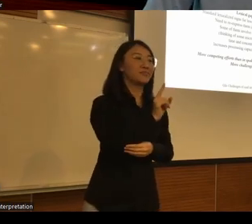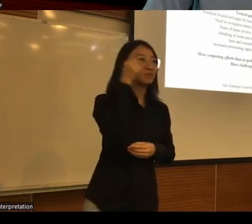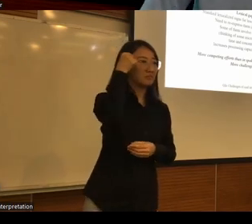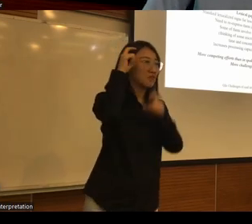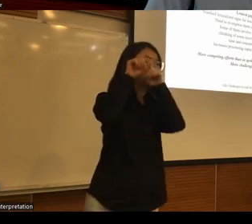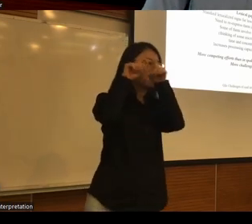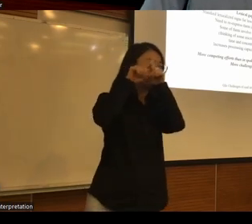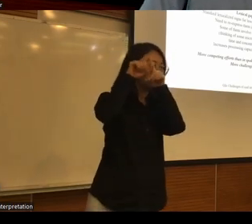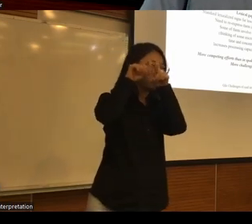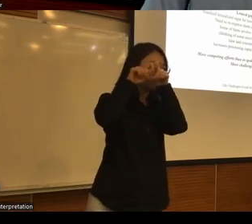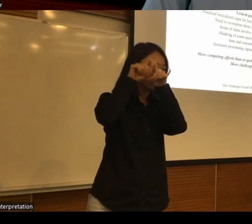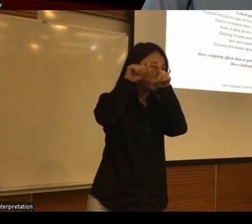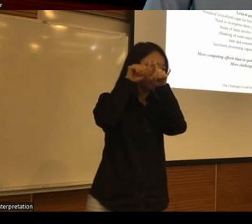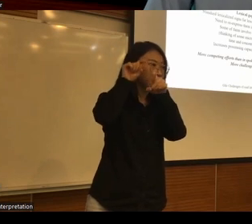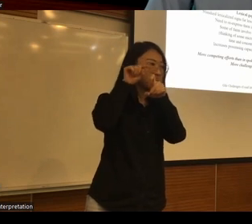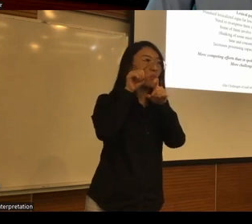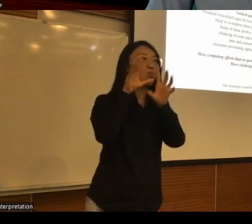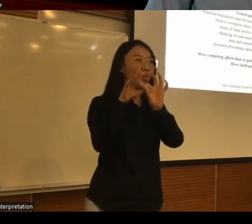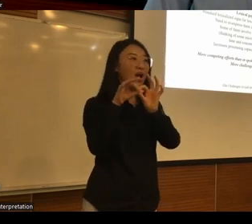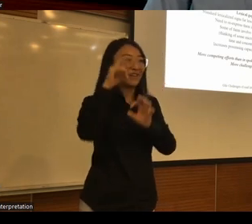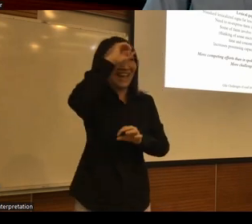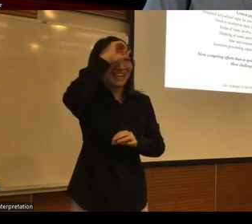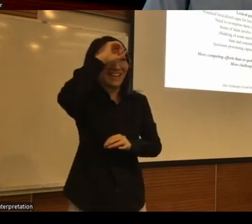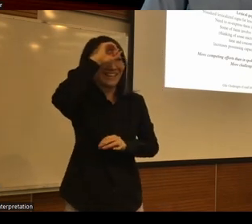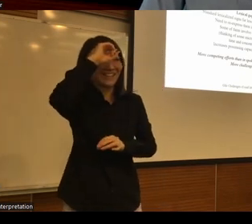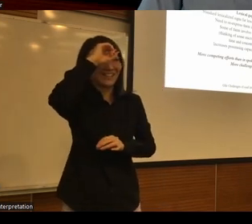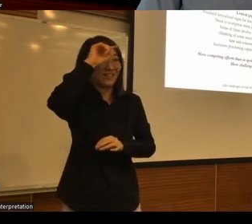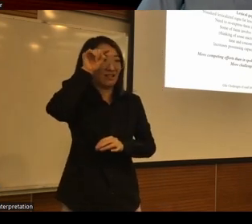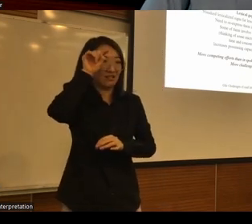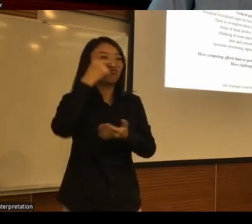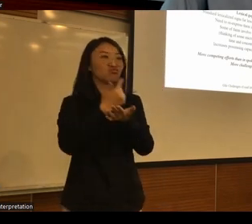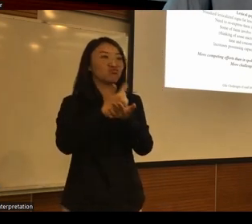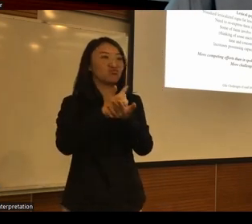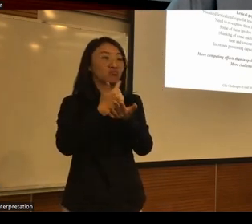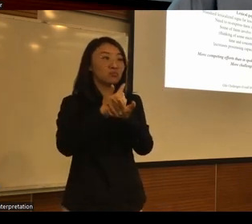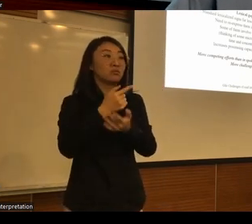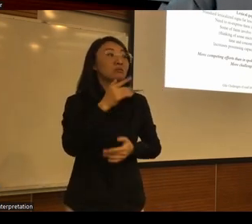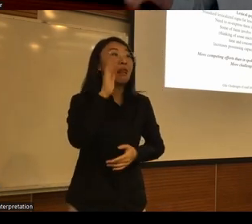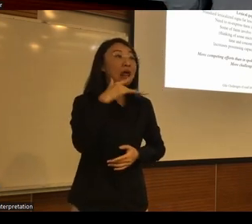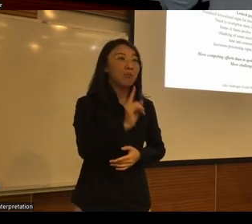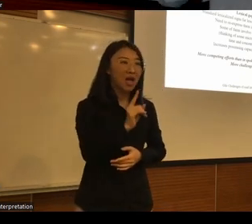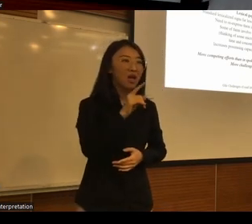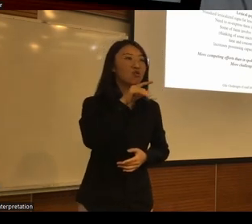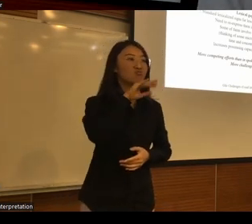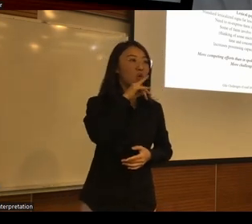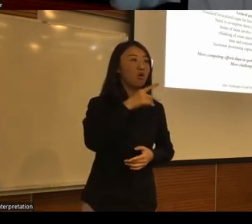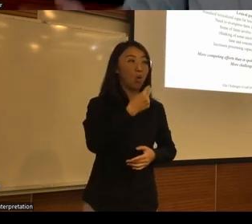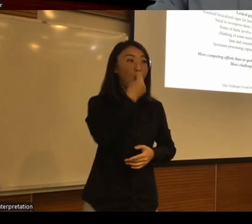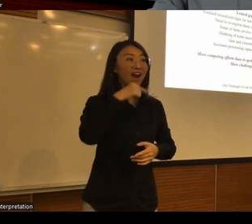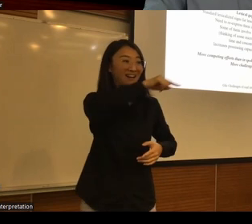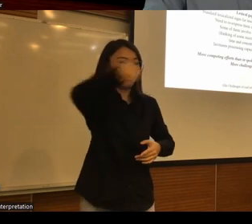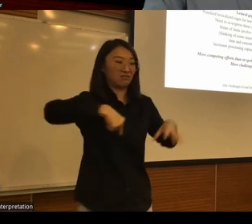cognitive component of memory that comes in, because every time you use the space